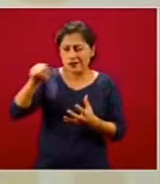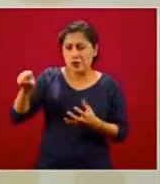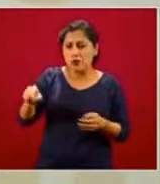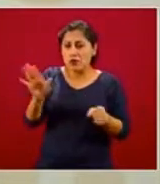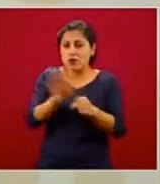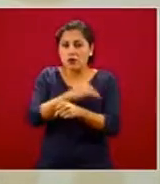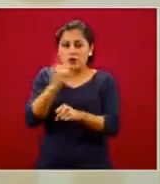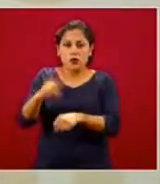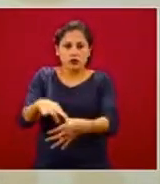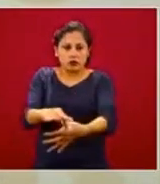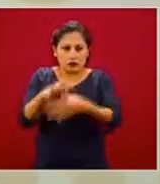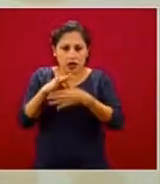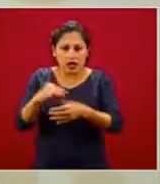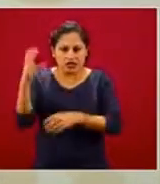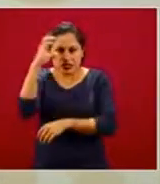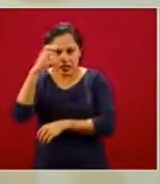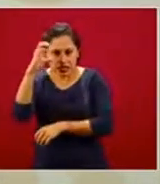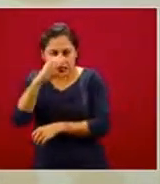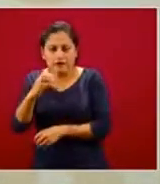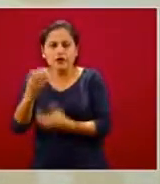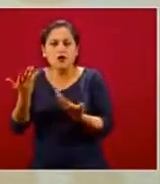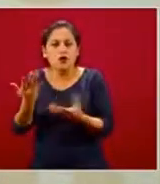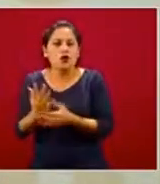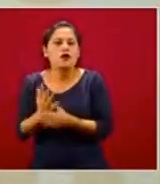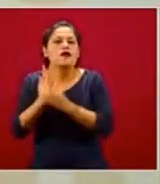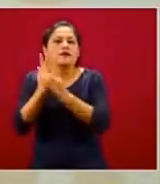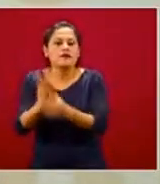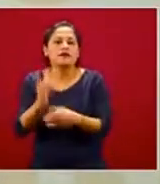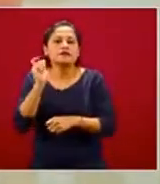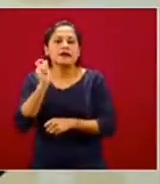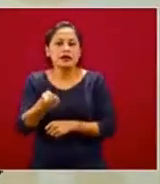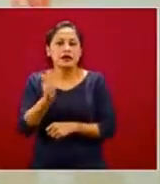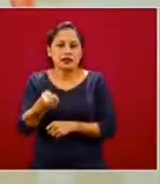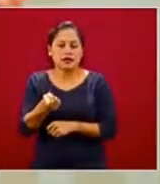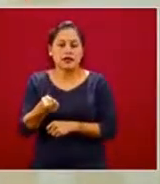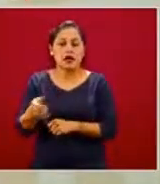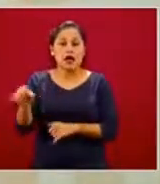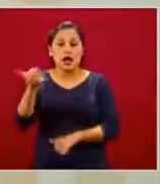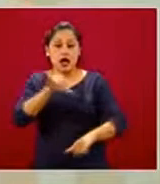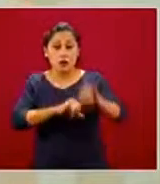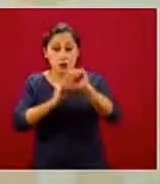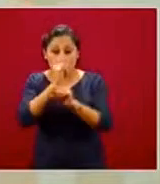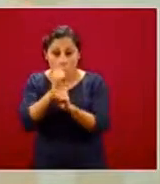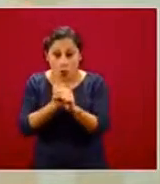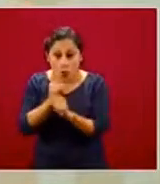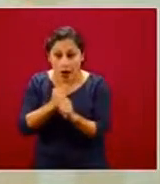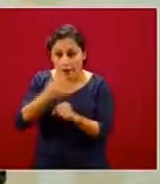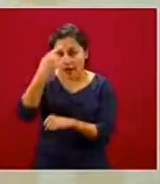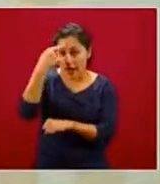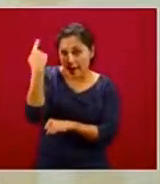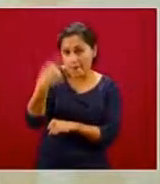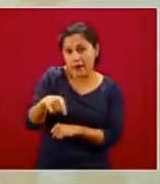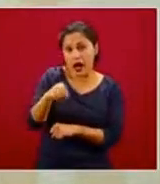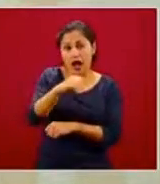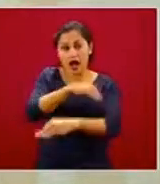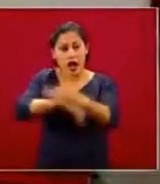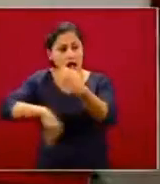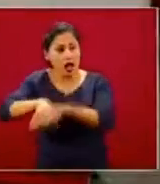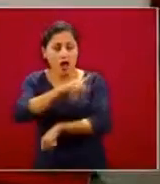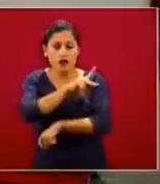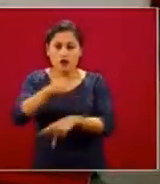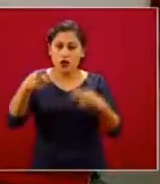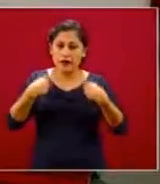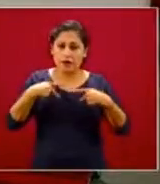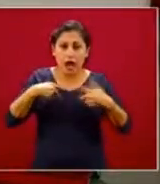it's based on scientific evidence. The diagnostic testing, doing these generalized mass